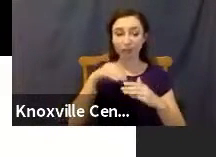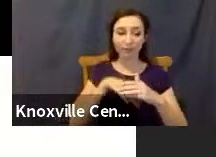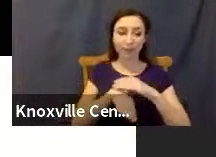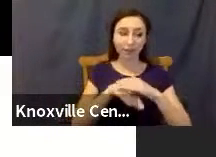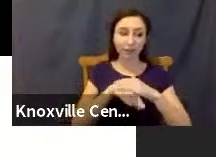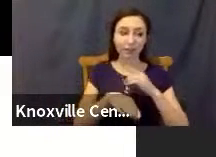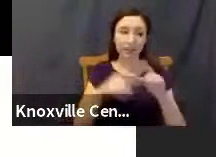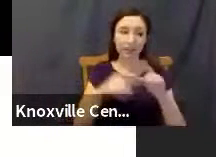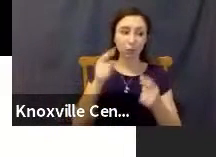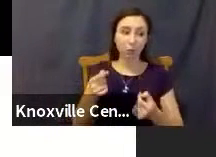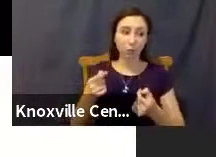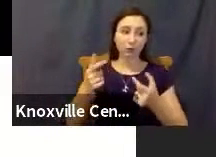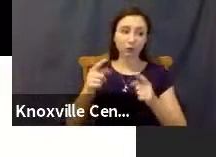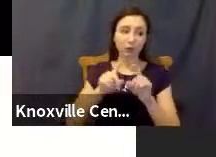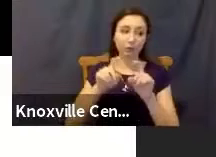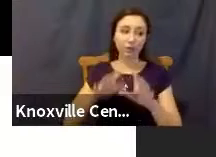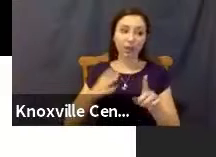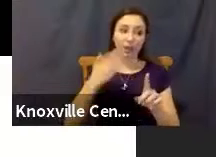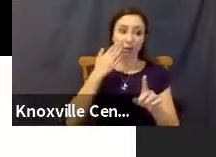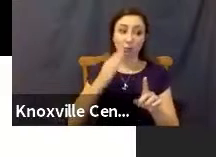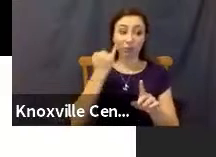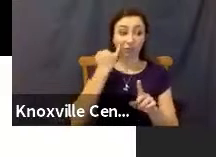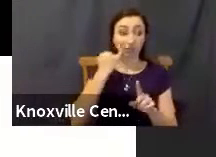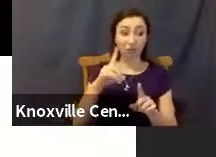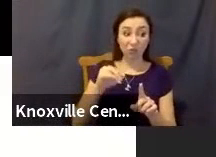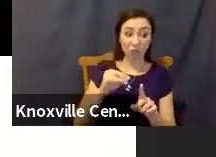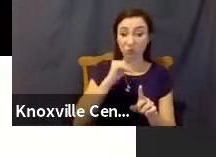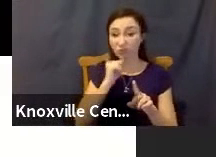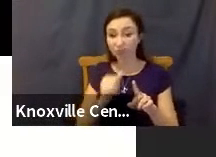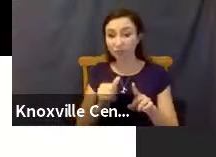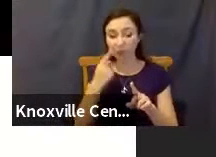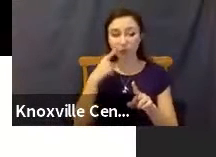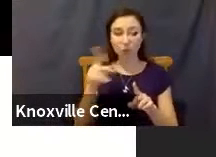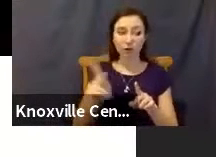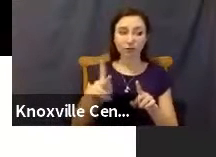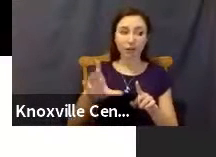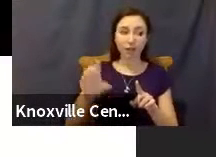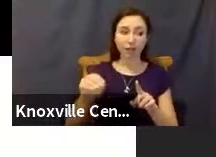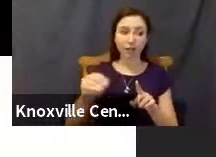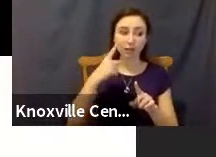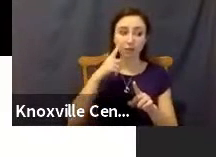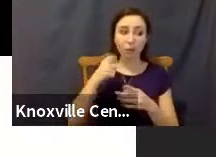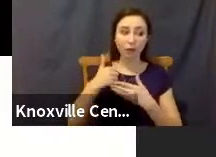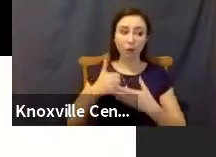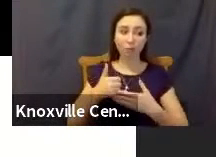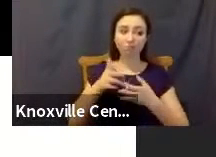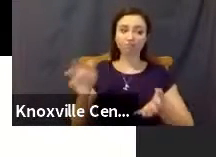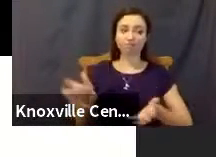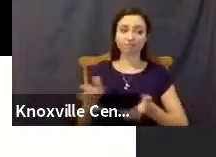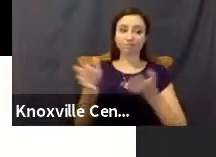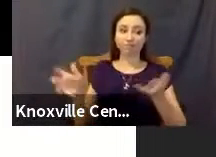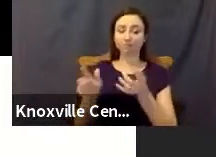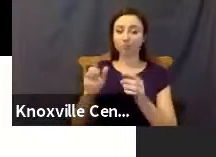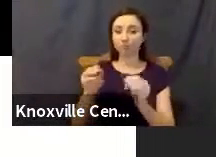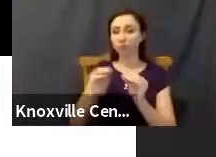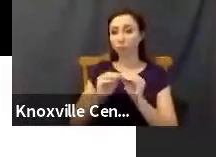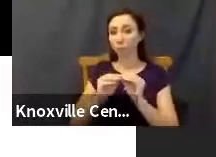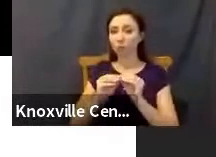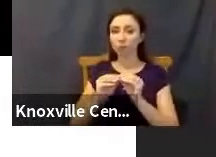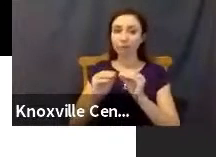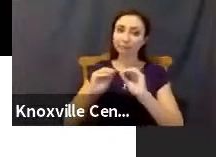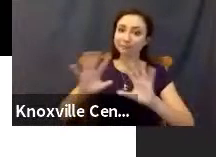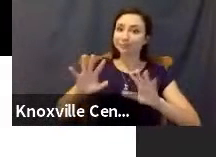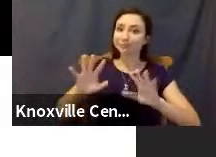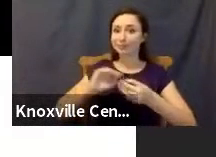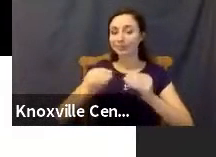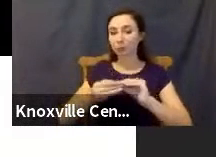to quicker tests, and I don't know if we do yet in Knox County, to help drive a more realistic number. I'd love to see